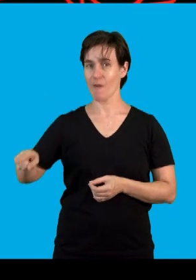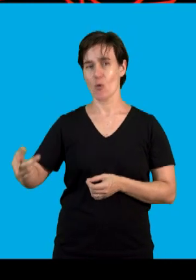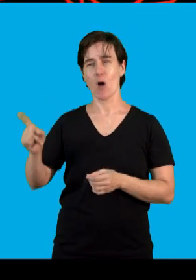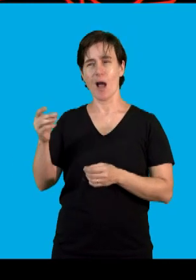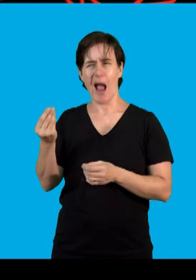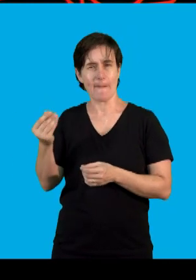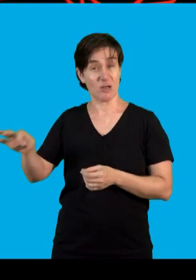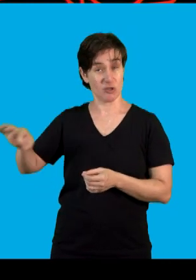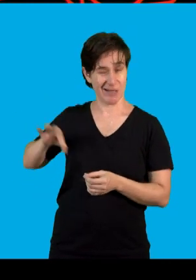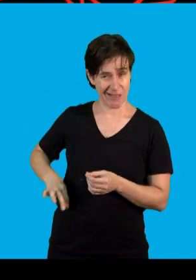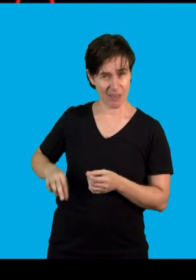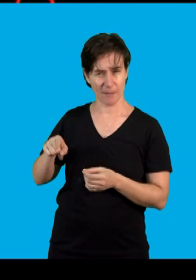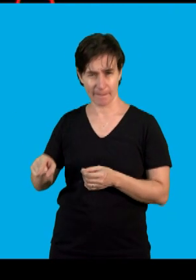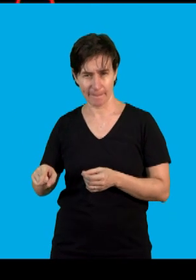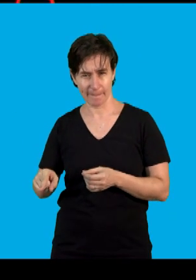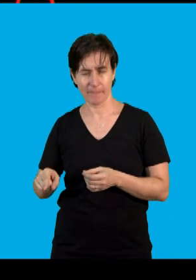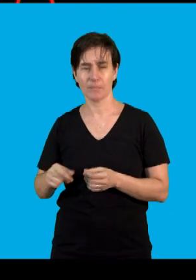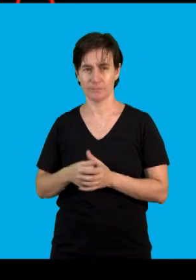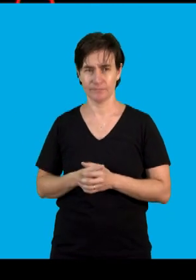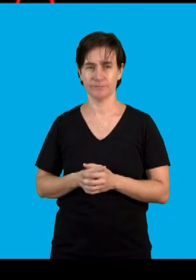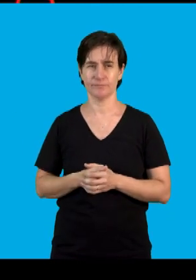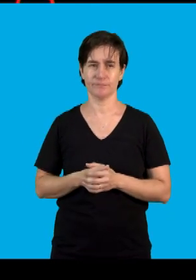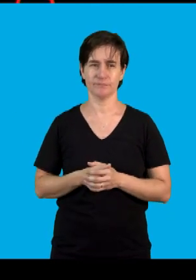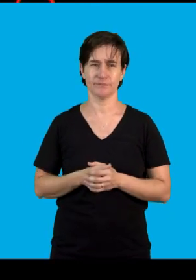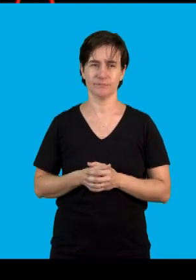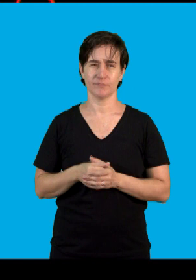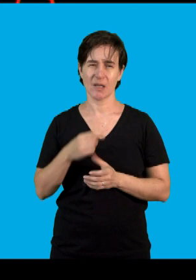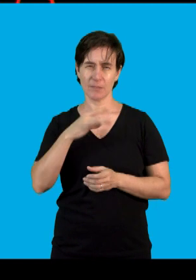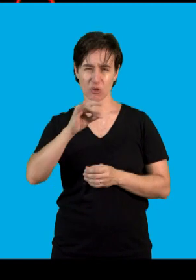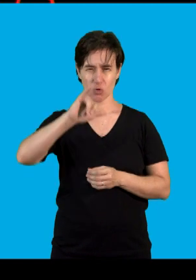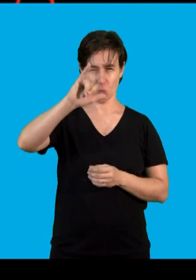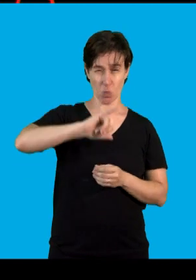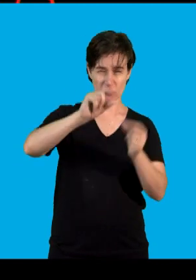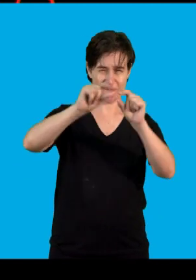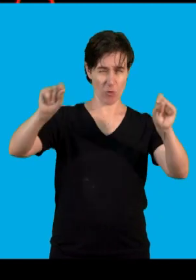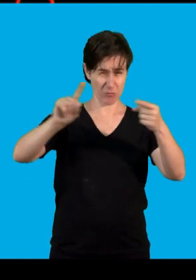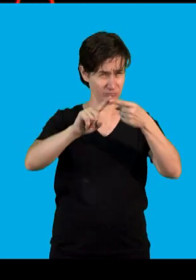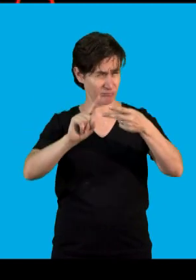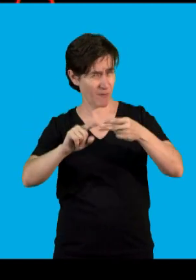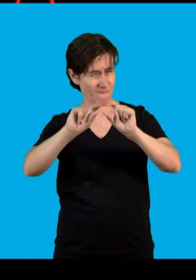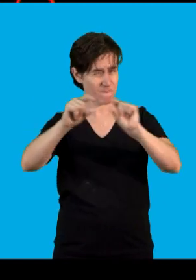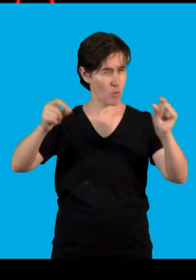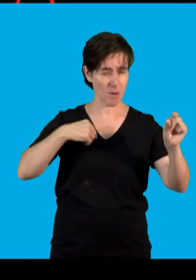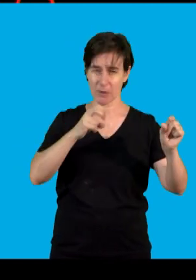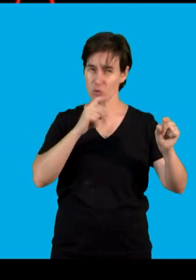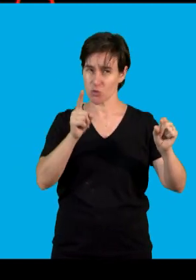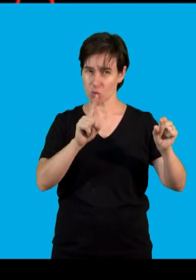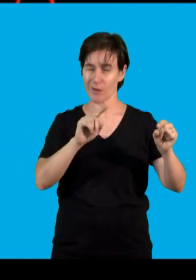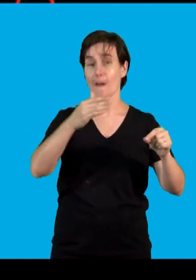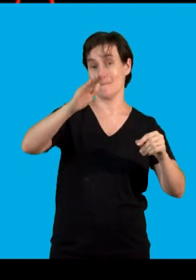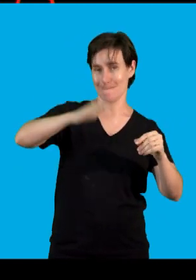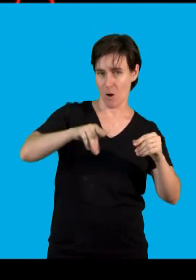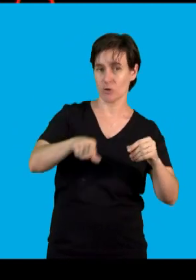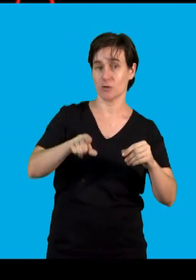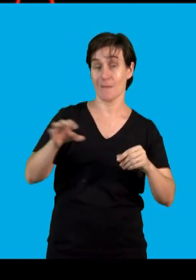you look at the table, you choose your formula, income